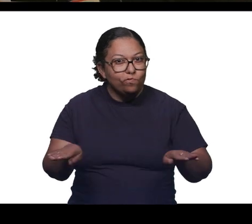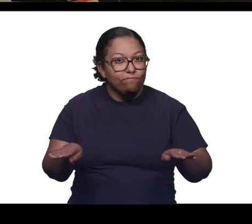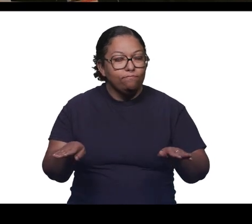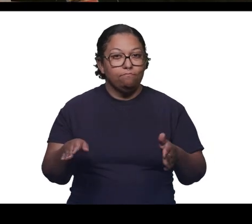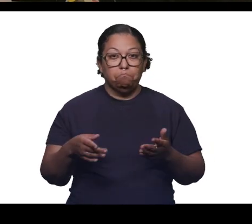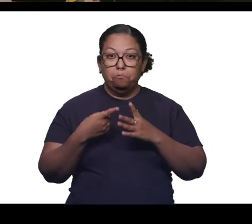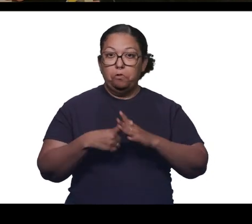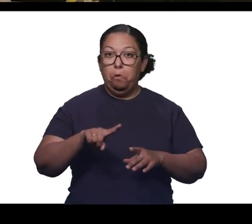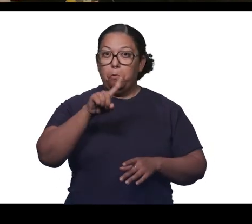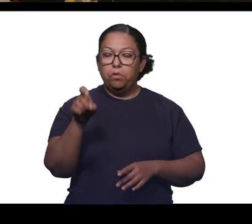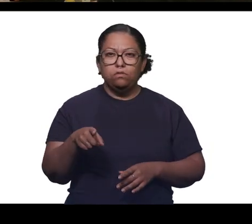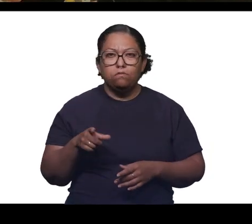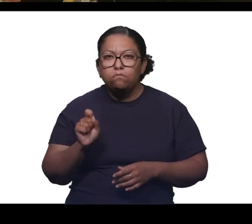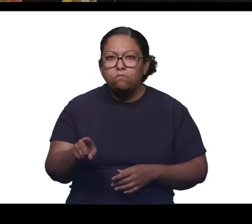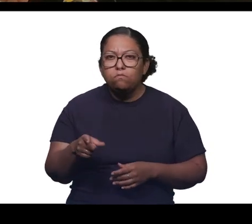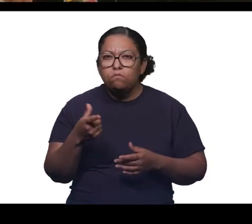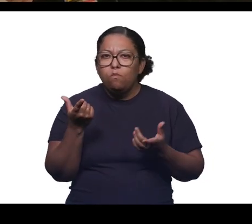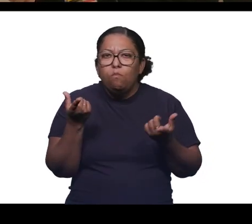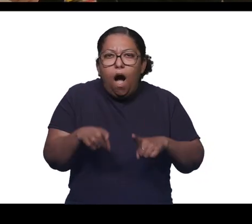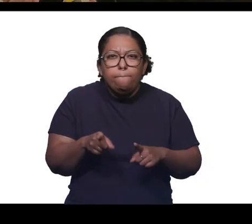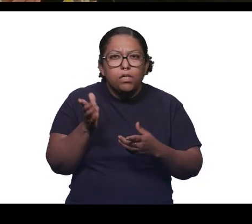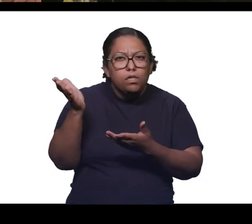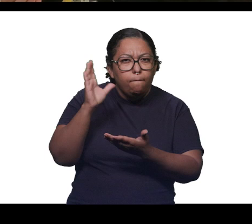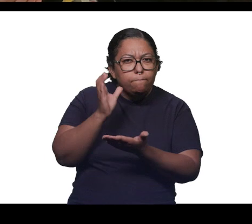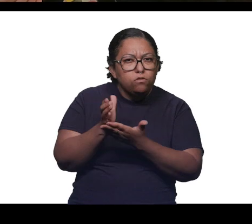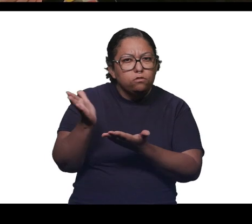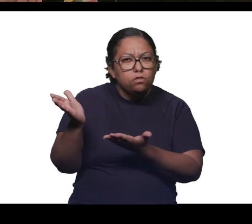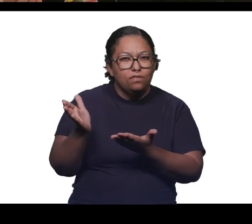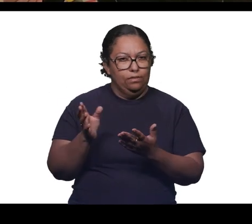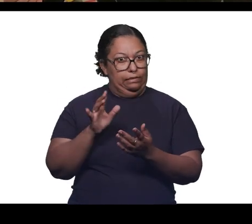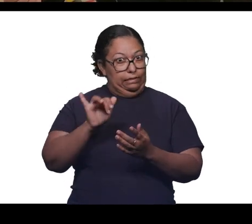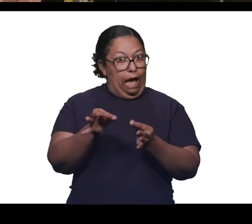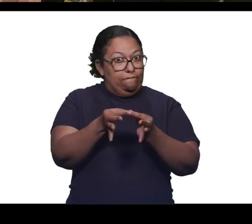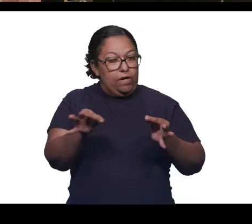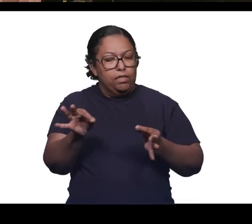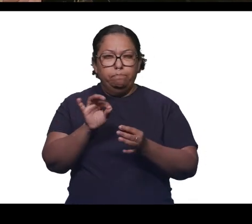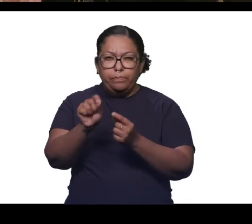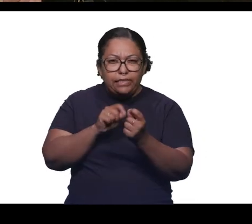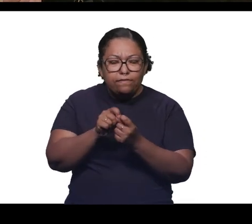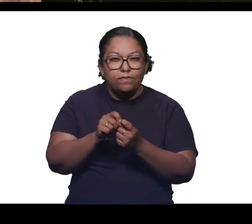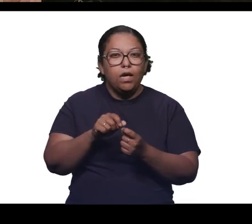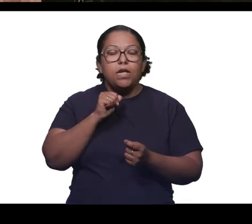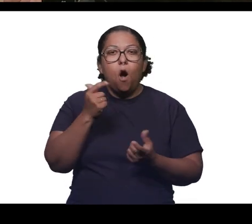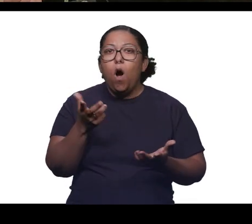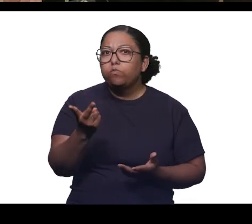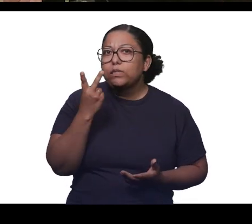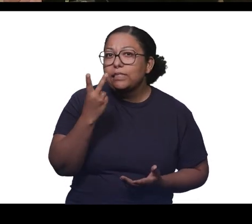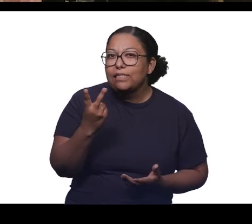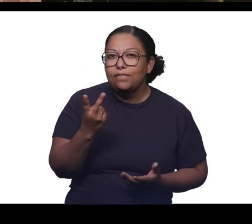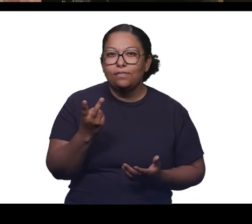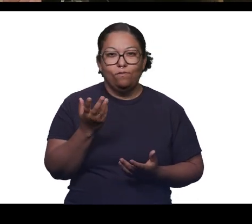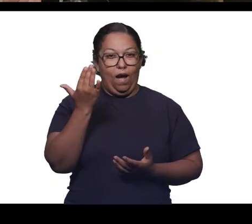picture? It's phrased very specifically, not what do you see in this picture, because kids will make a really great list of